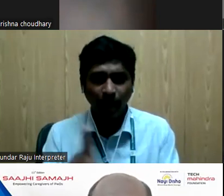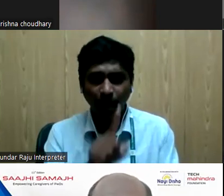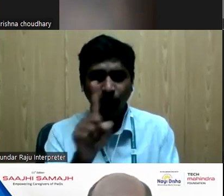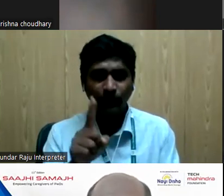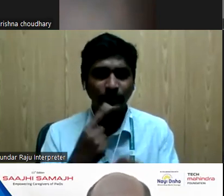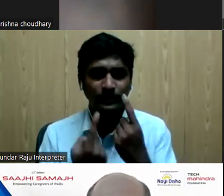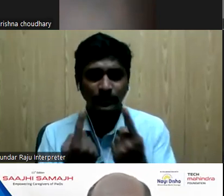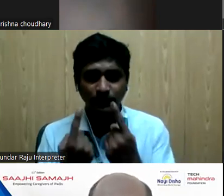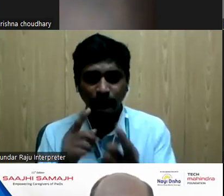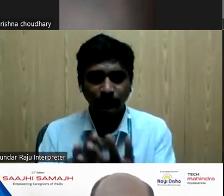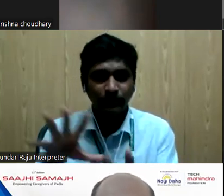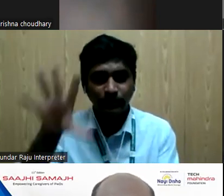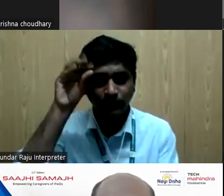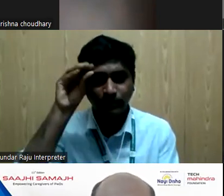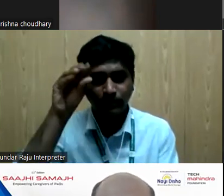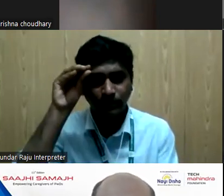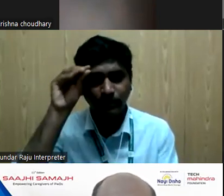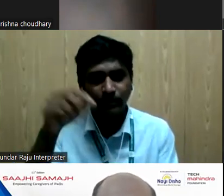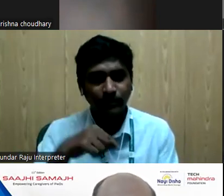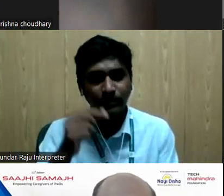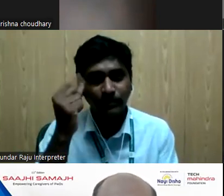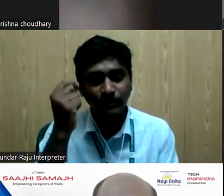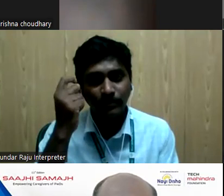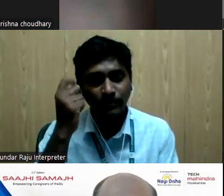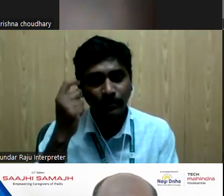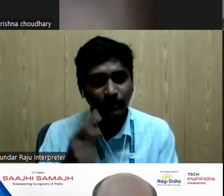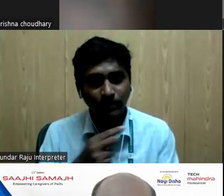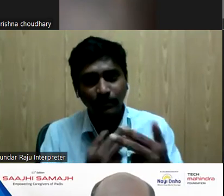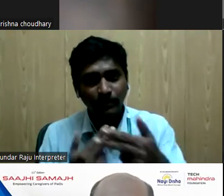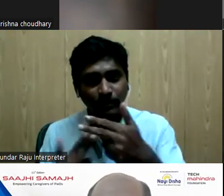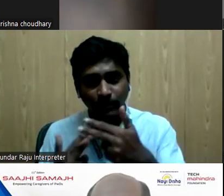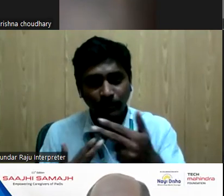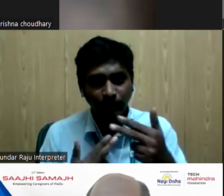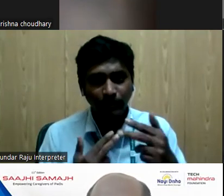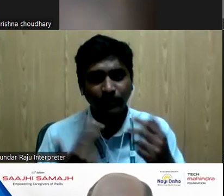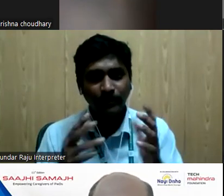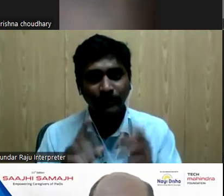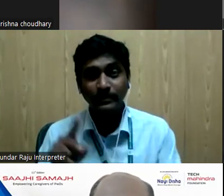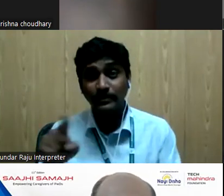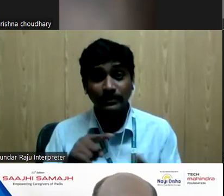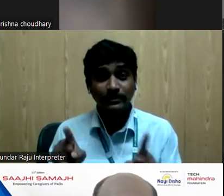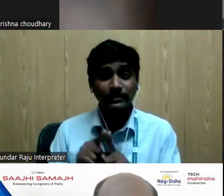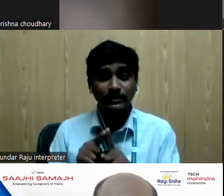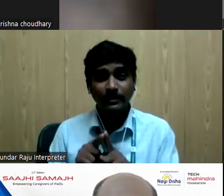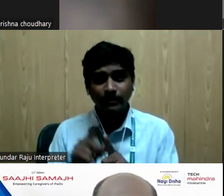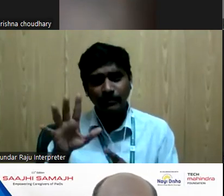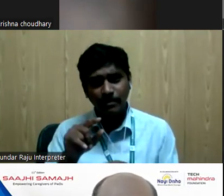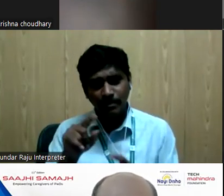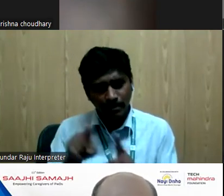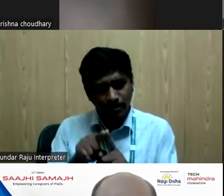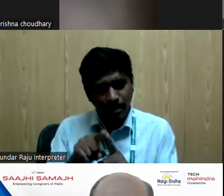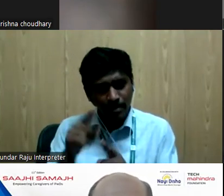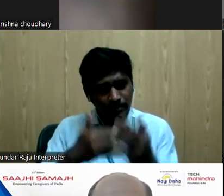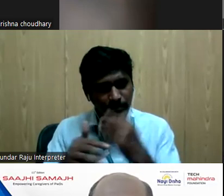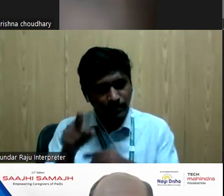that I've learned, understood, and also realized that this is an area where there is so much more to do. You know, I've